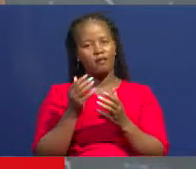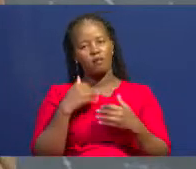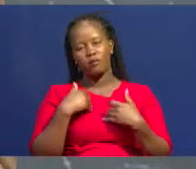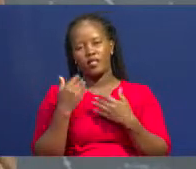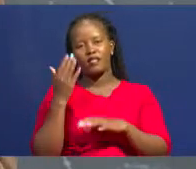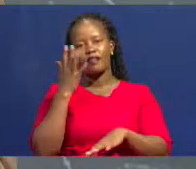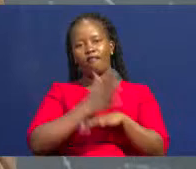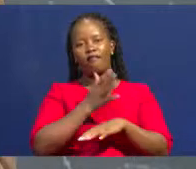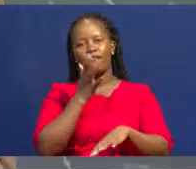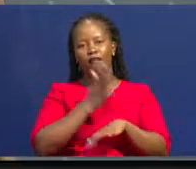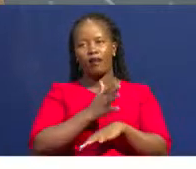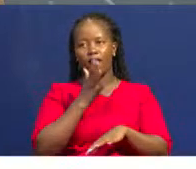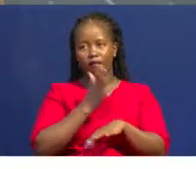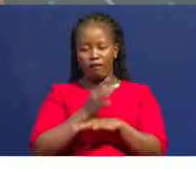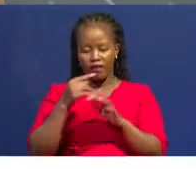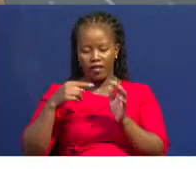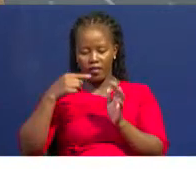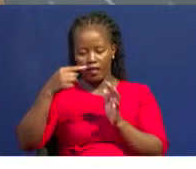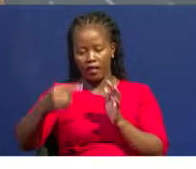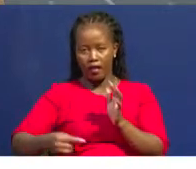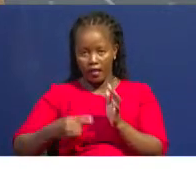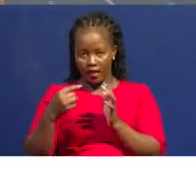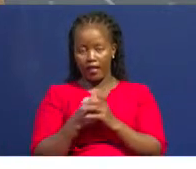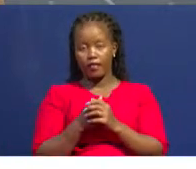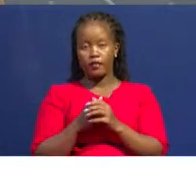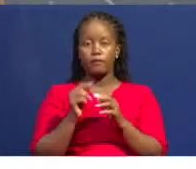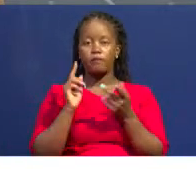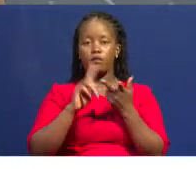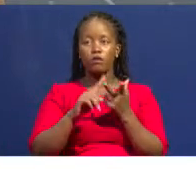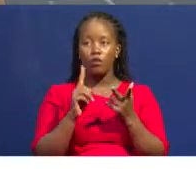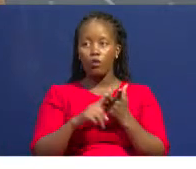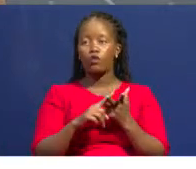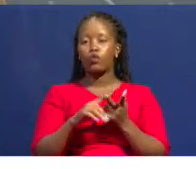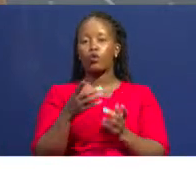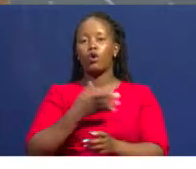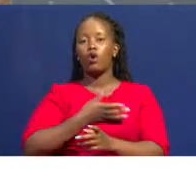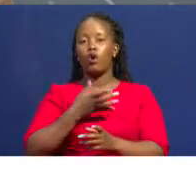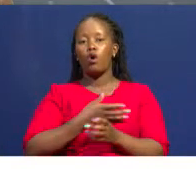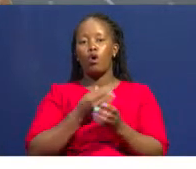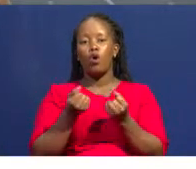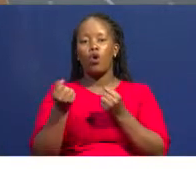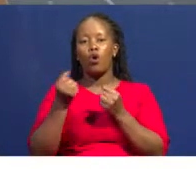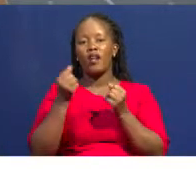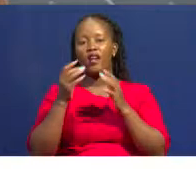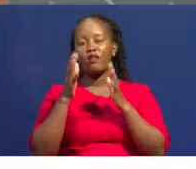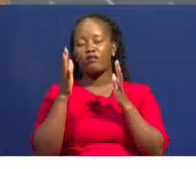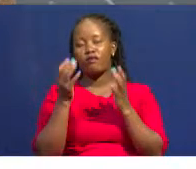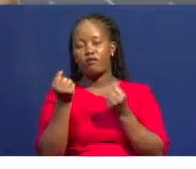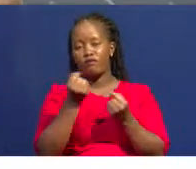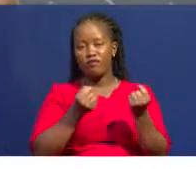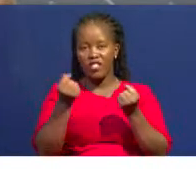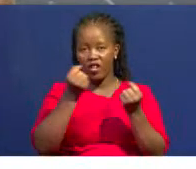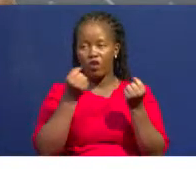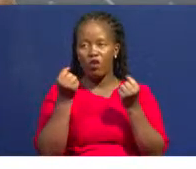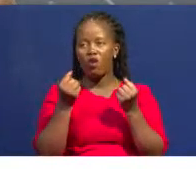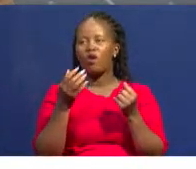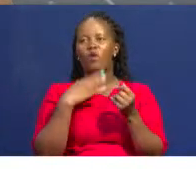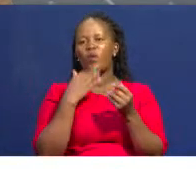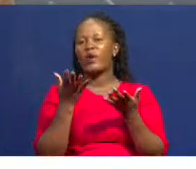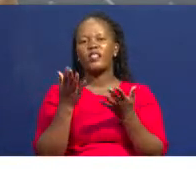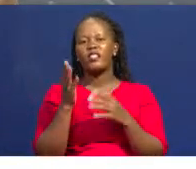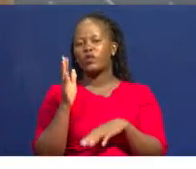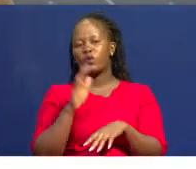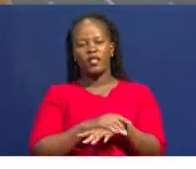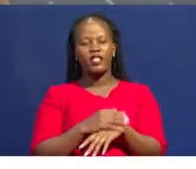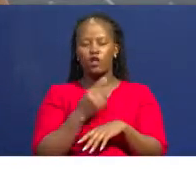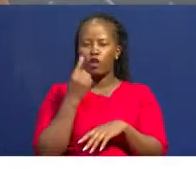tire. If you go to the owner of that vehicle, he just want to buy a new tire. He just look the physics of